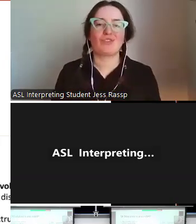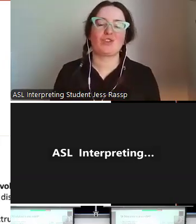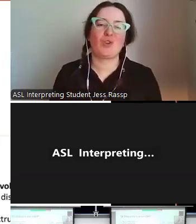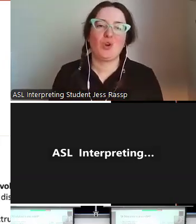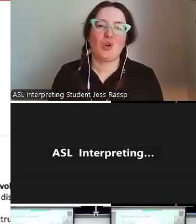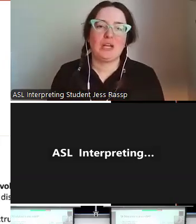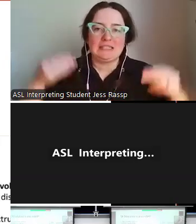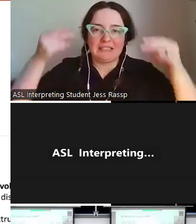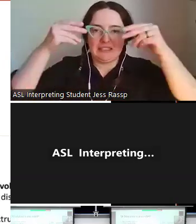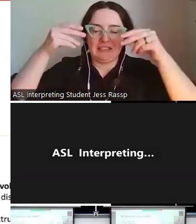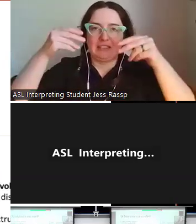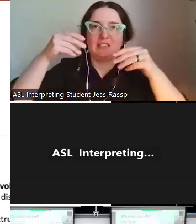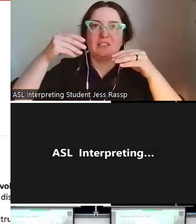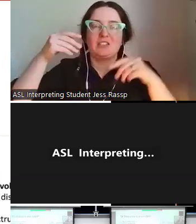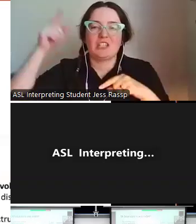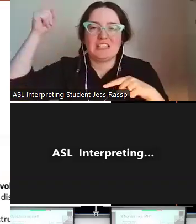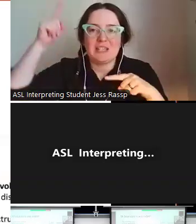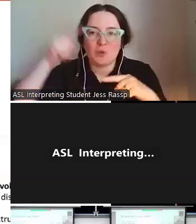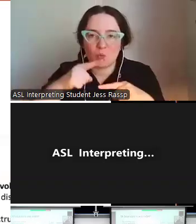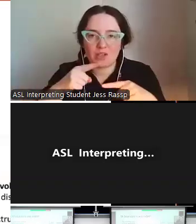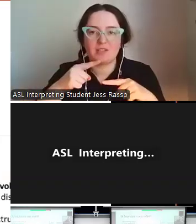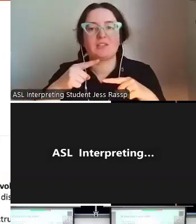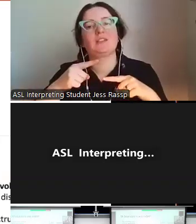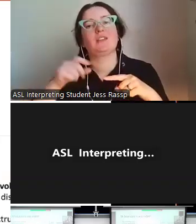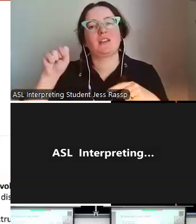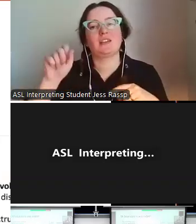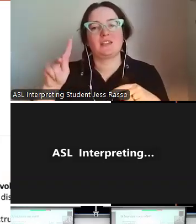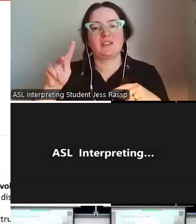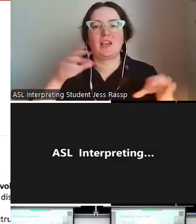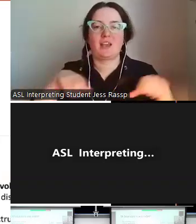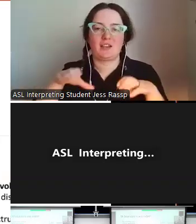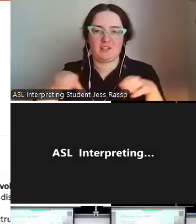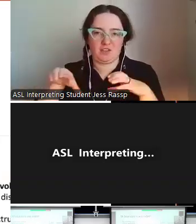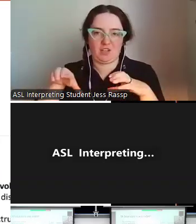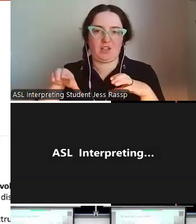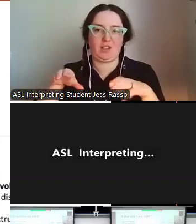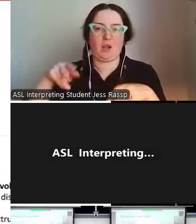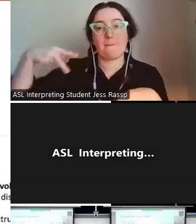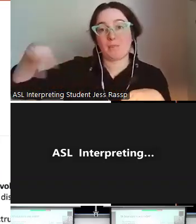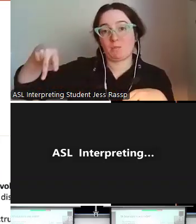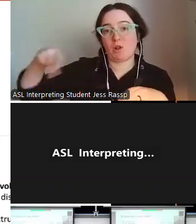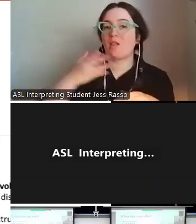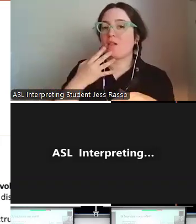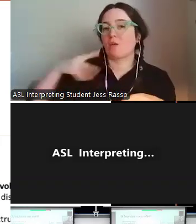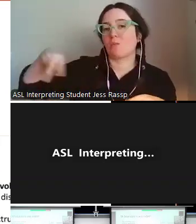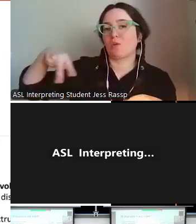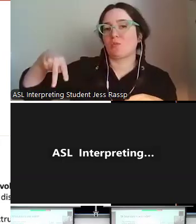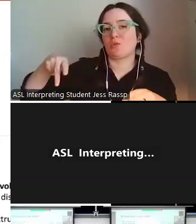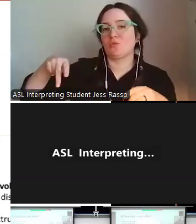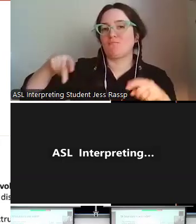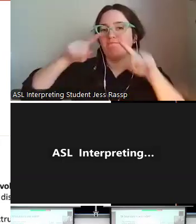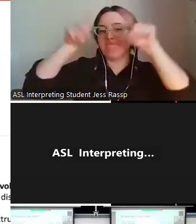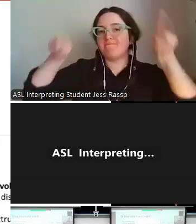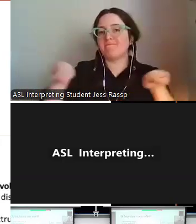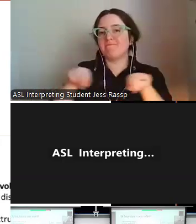activity, right? The red one is increasing that. So think about it, right? Epilepsy it's